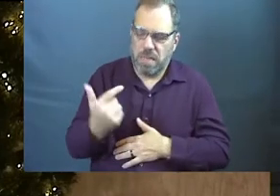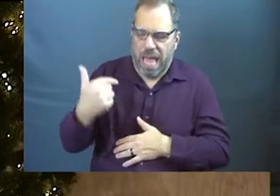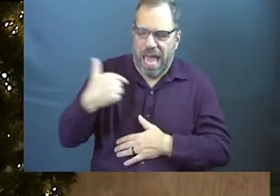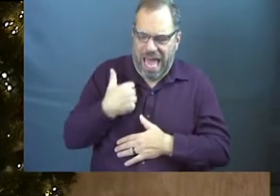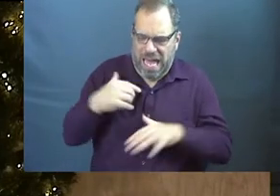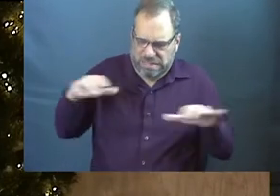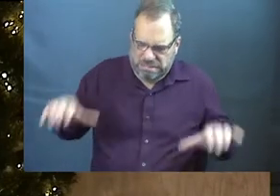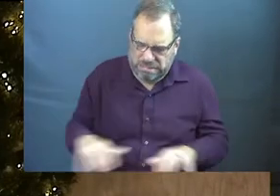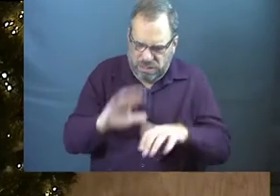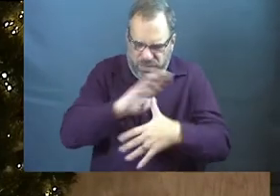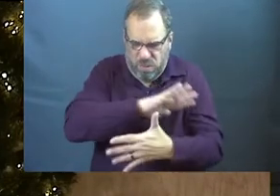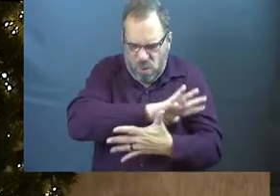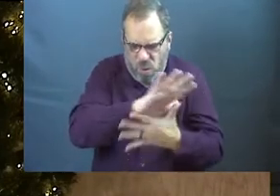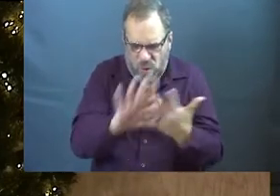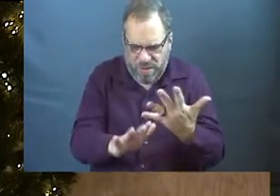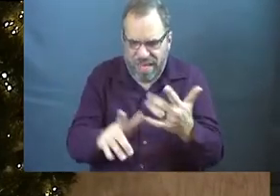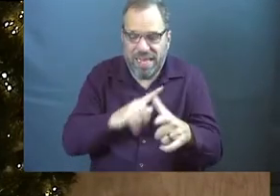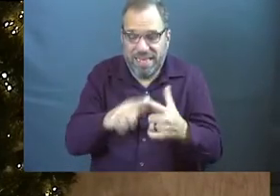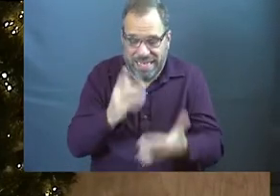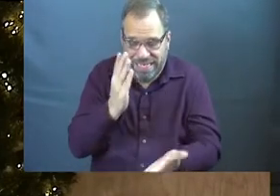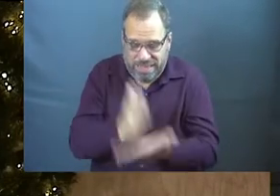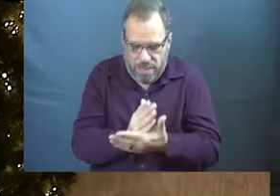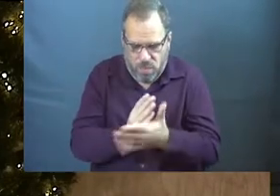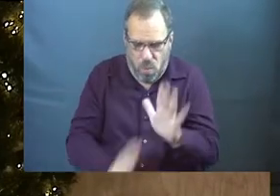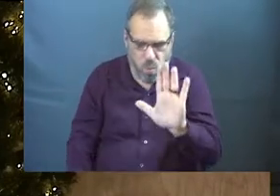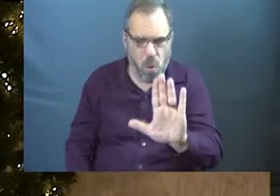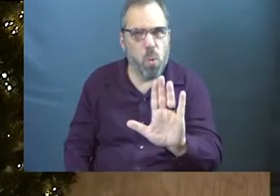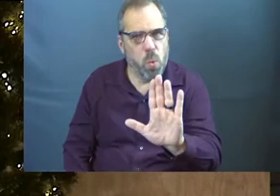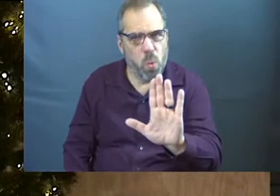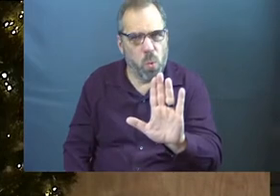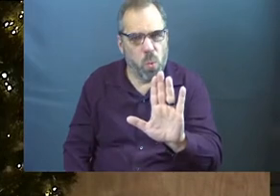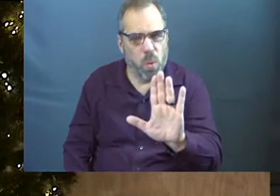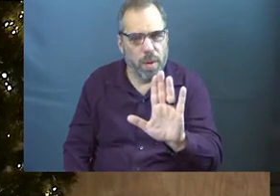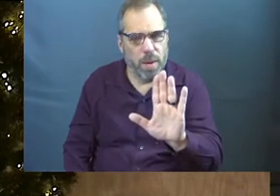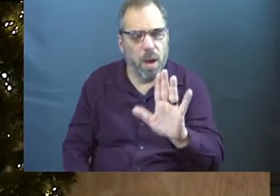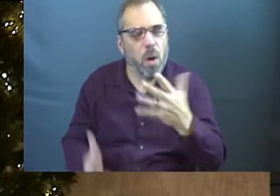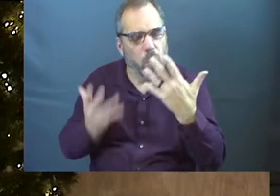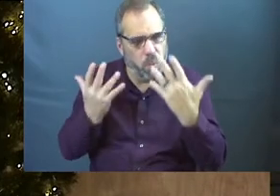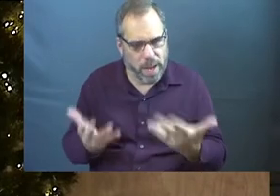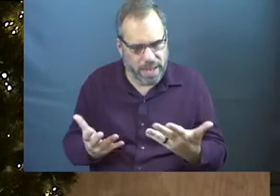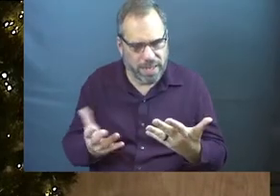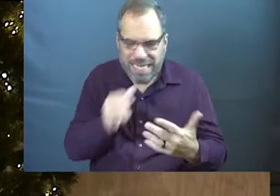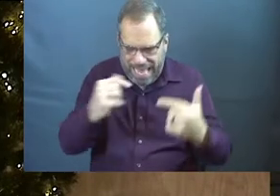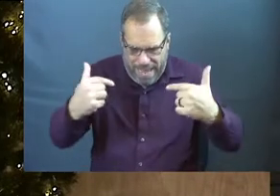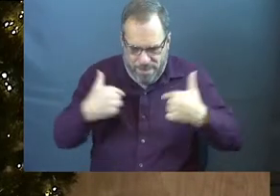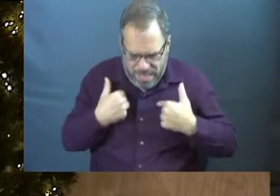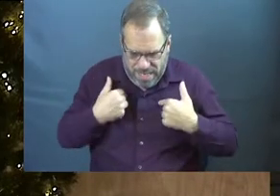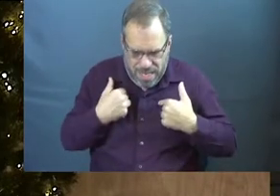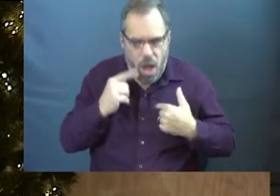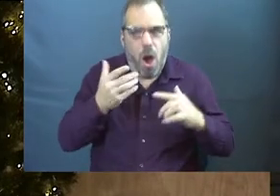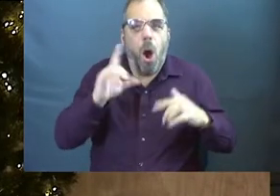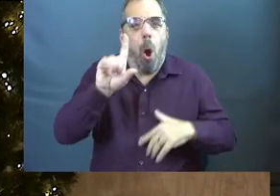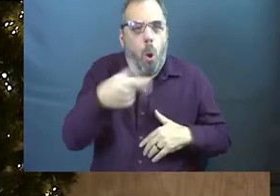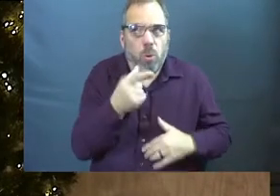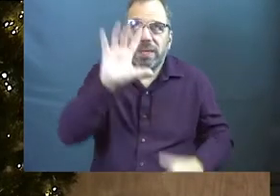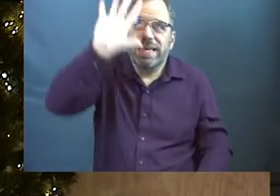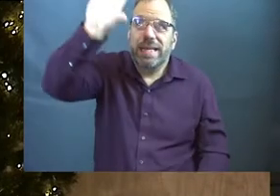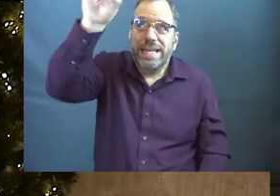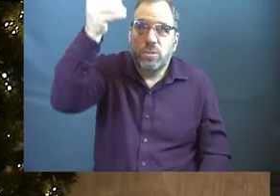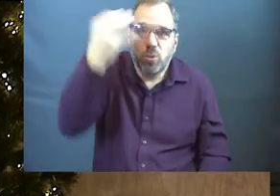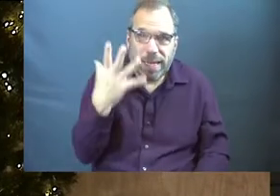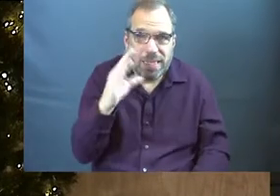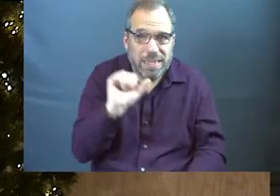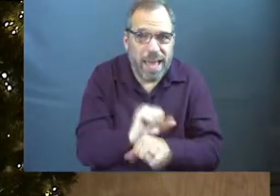I worked really hard for these things. And then he stops himself at the end of sentence and says, wait a second, it wasn't me. It was only the grace of God that worked in